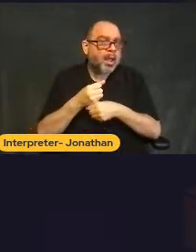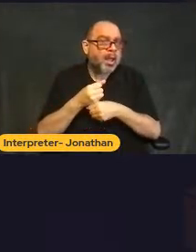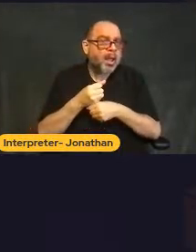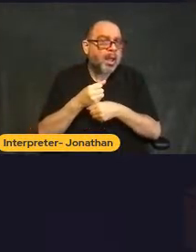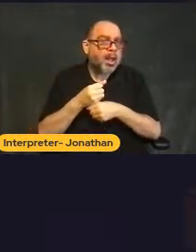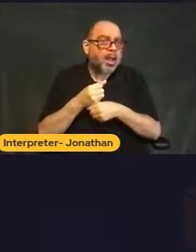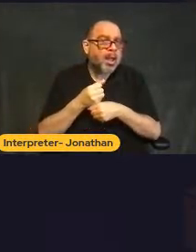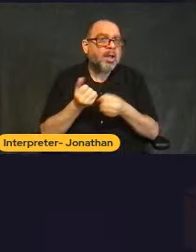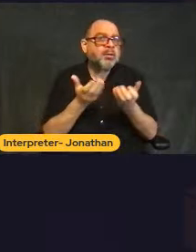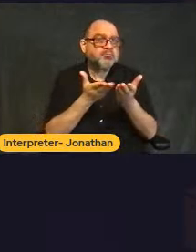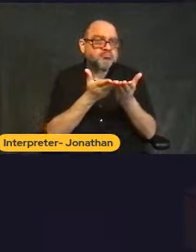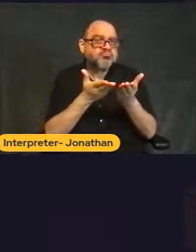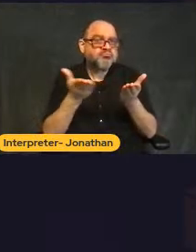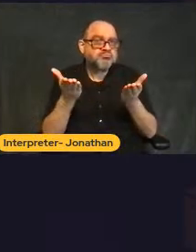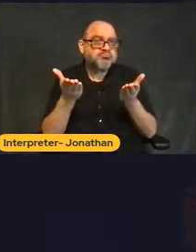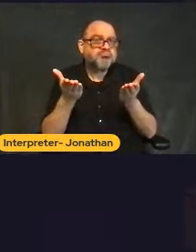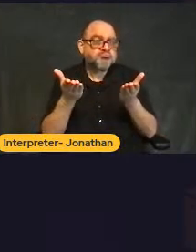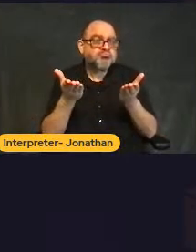amplify.yaml file.